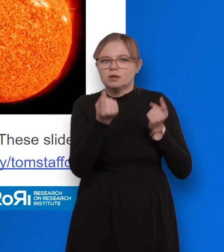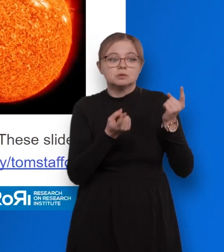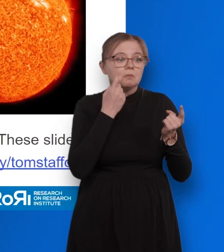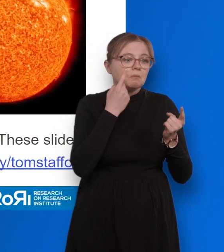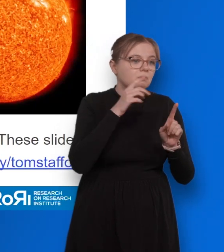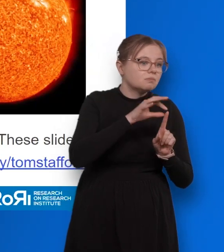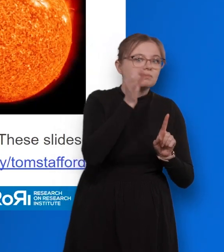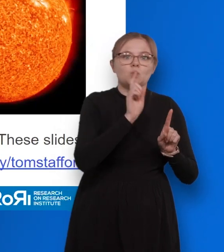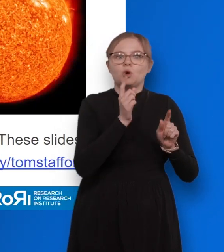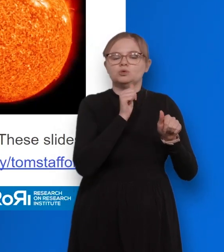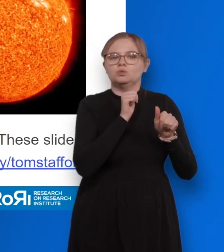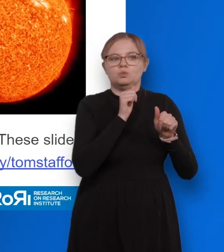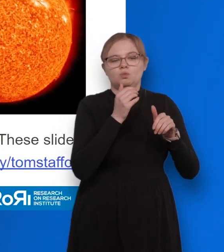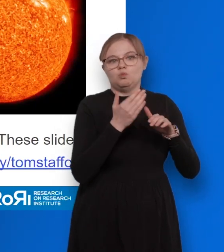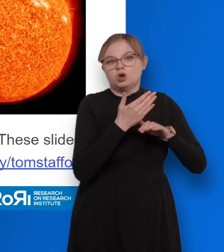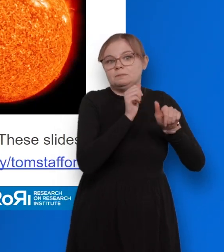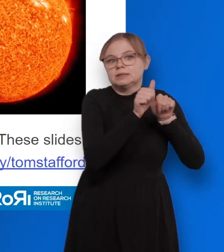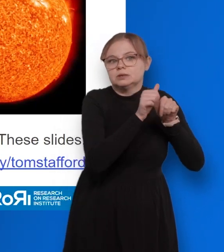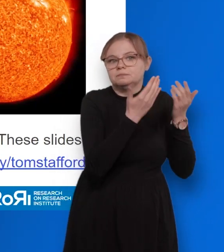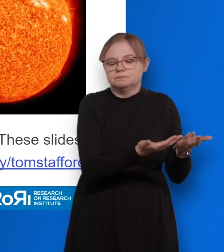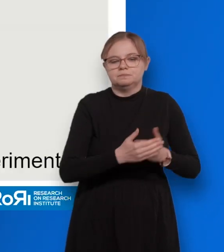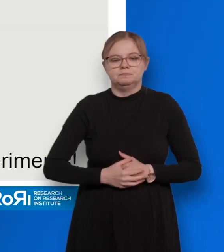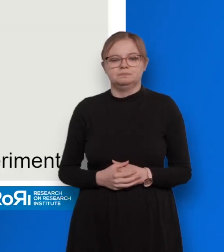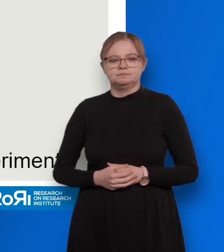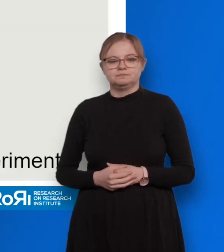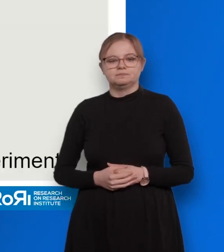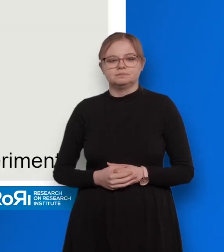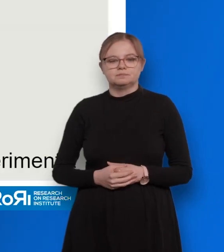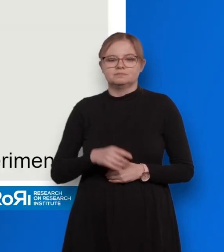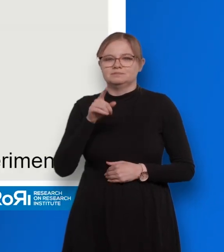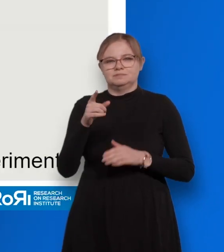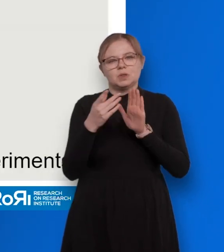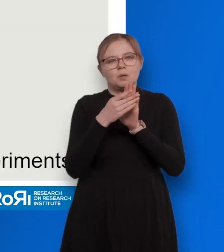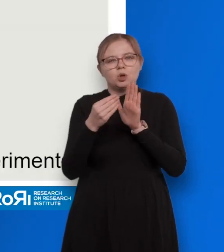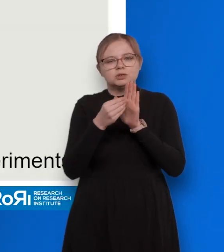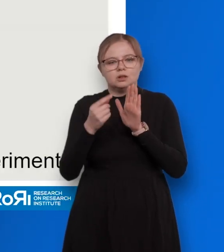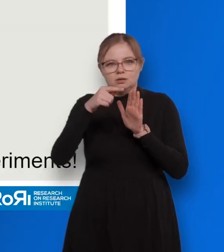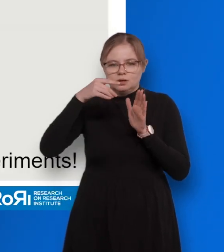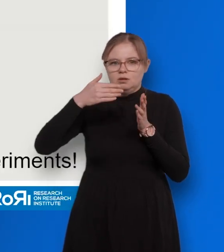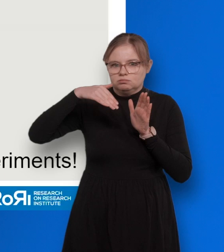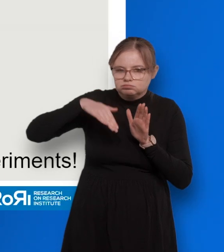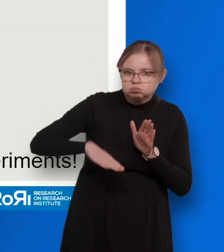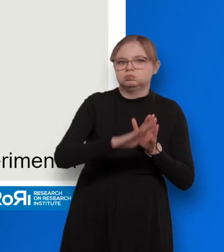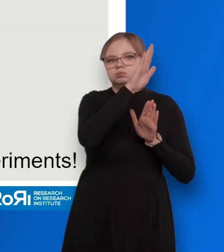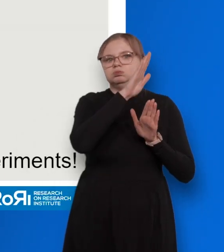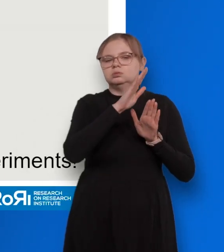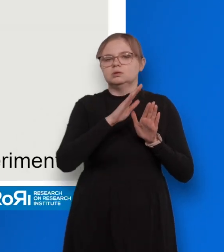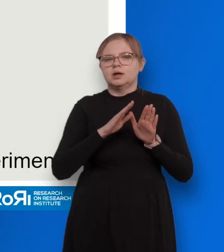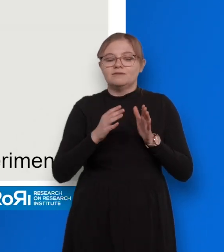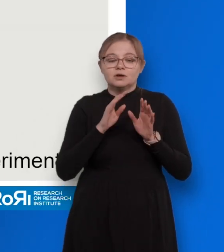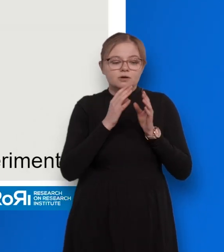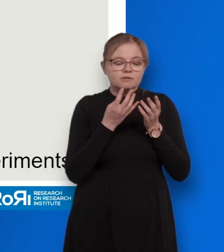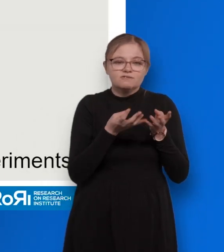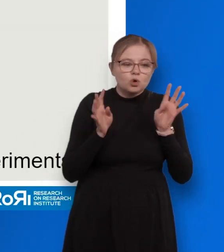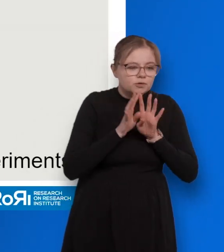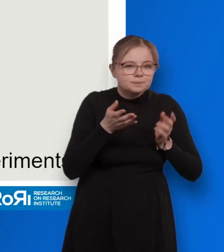find out what works better. Let's have the next slide. So the model for this is as an accelerator. We have a